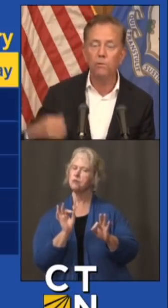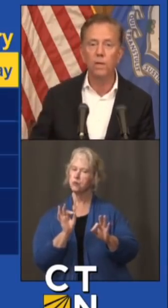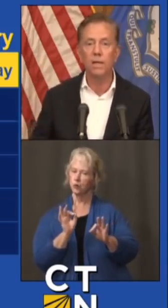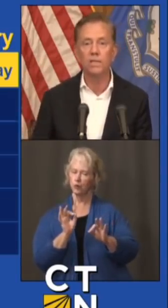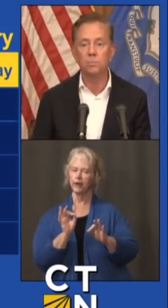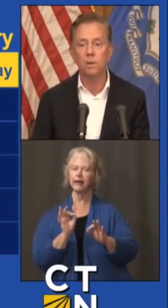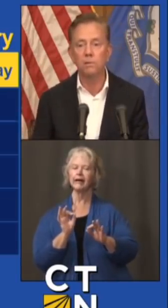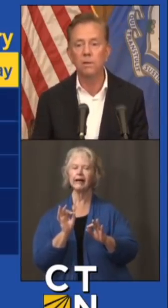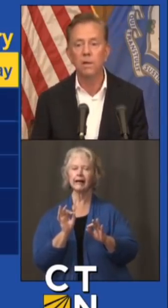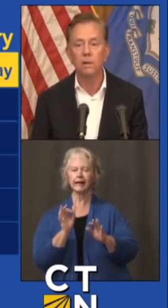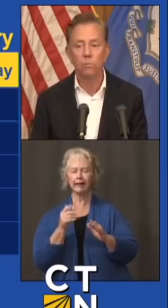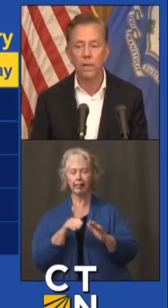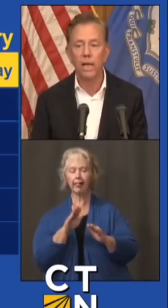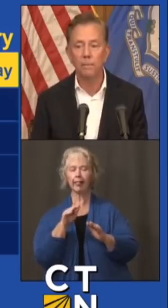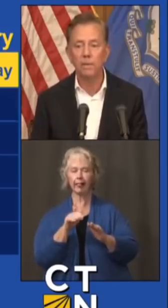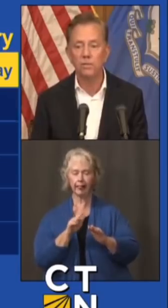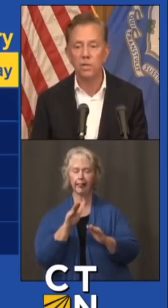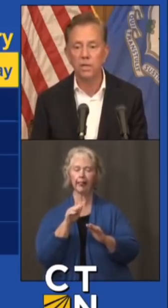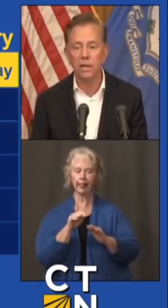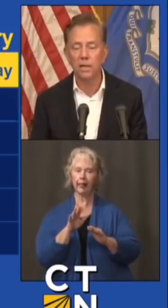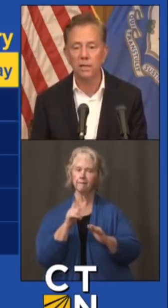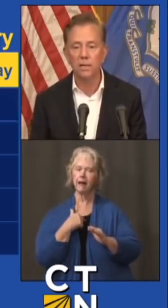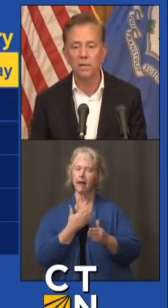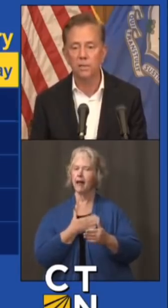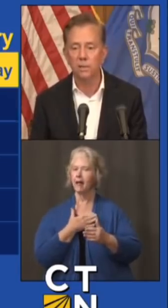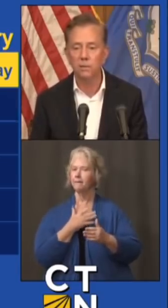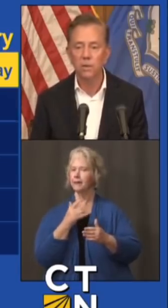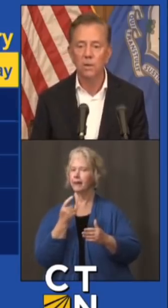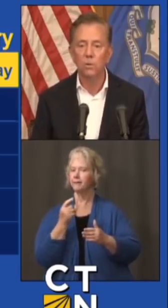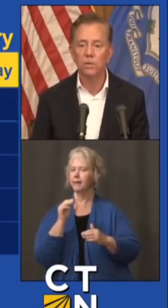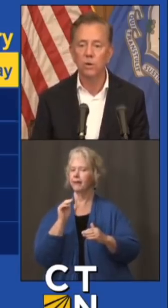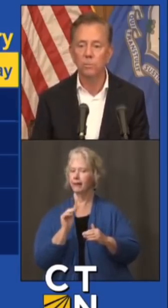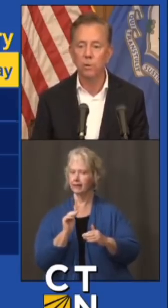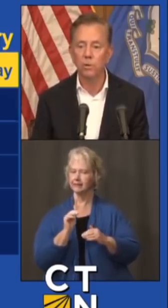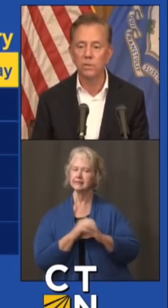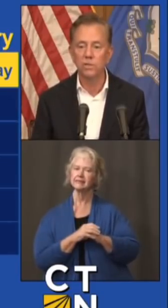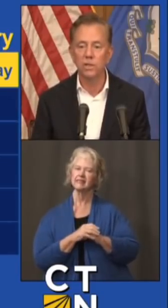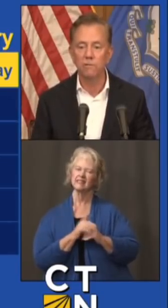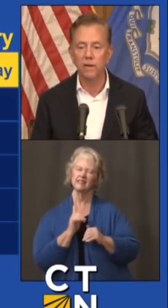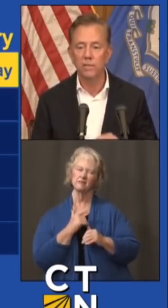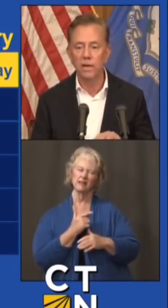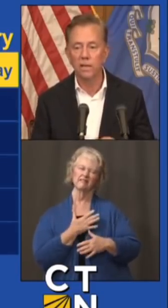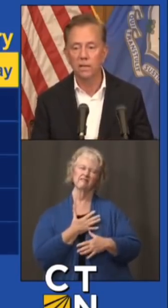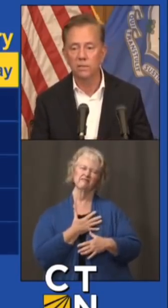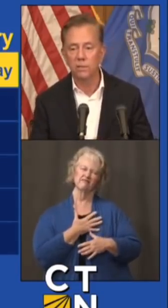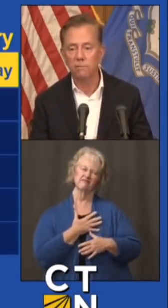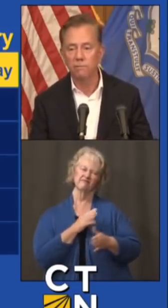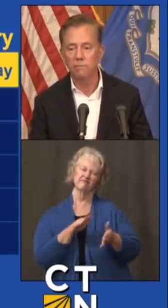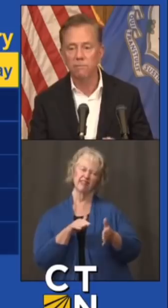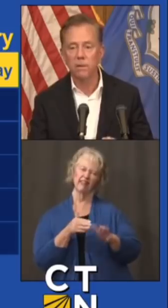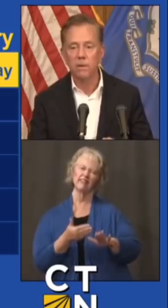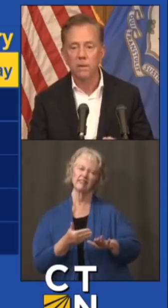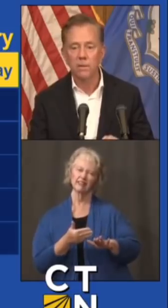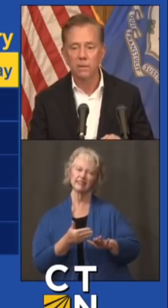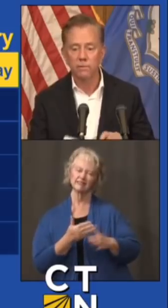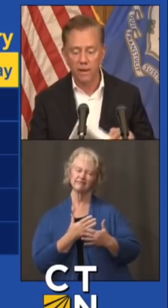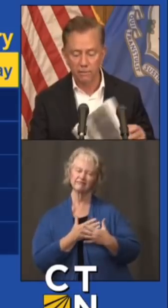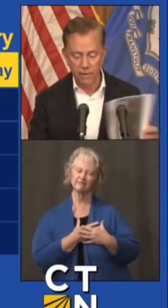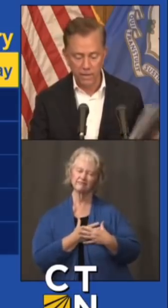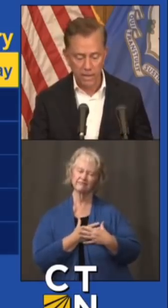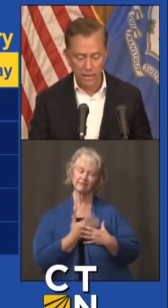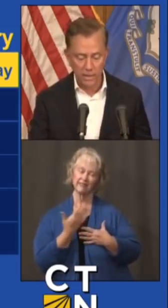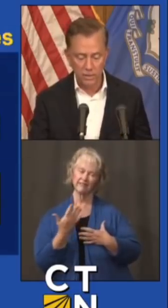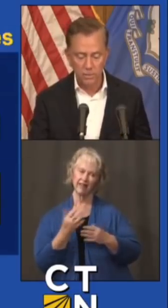up over the last month. Really happy to see that, and always heartbroken to see the fatalities. Another